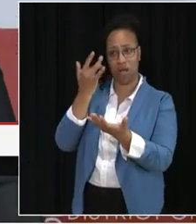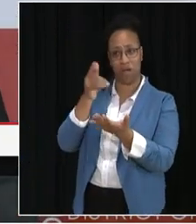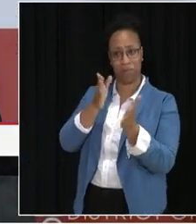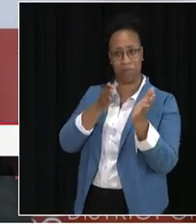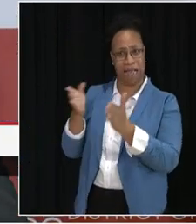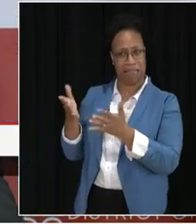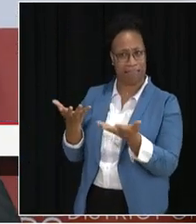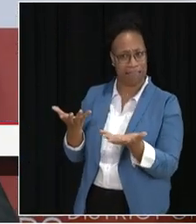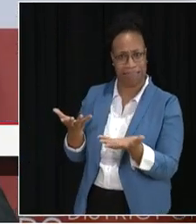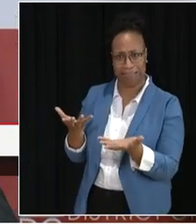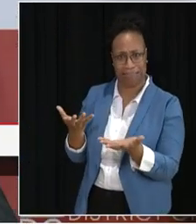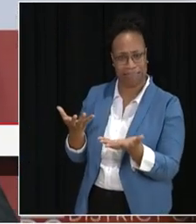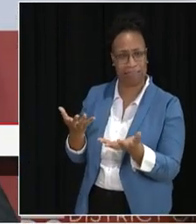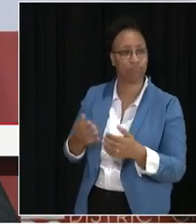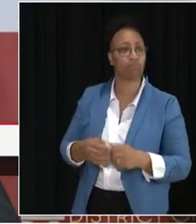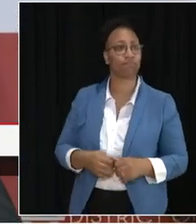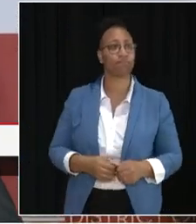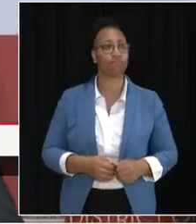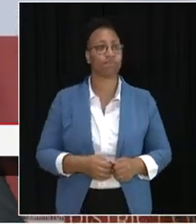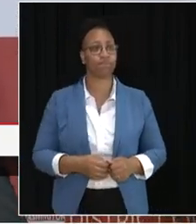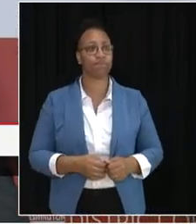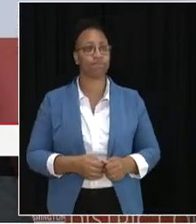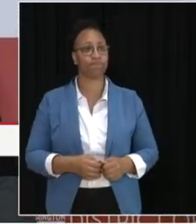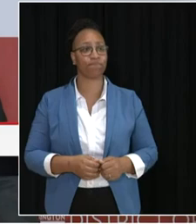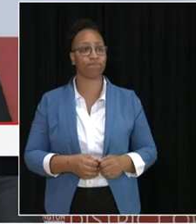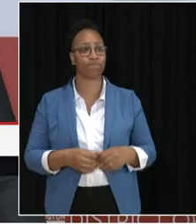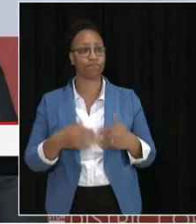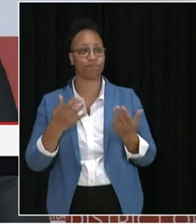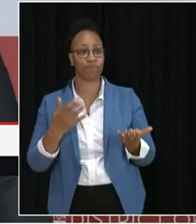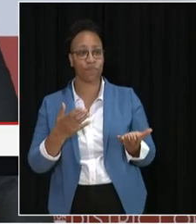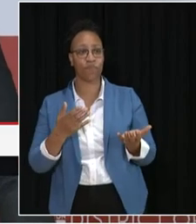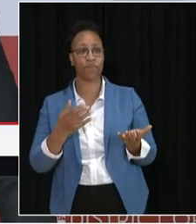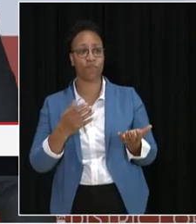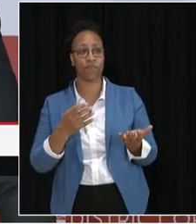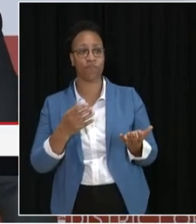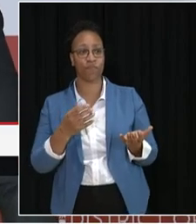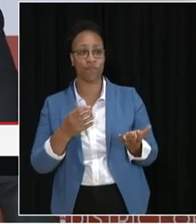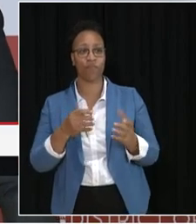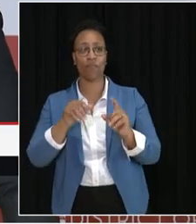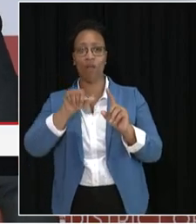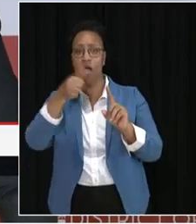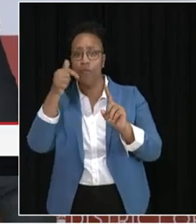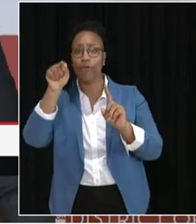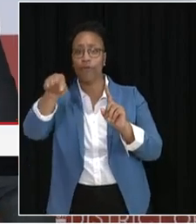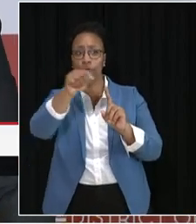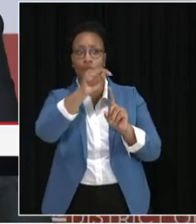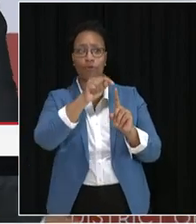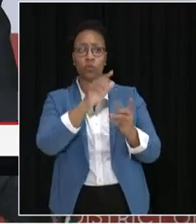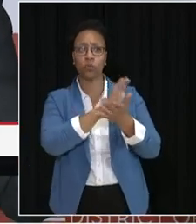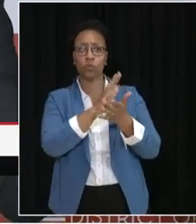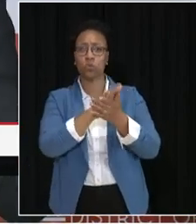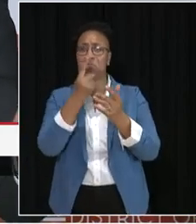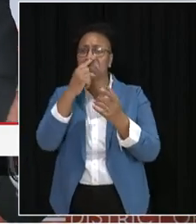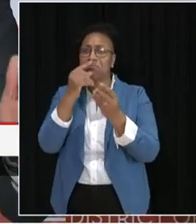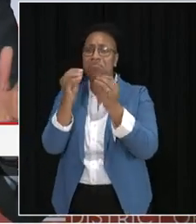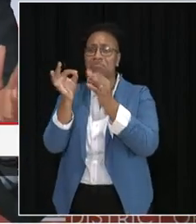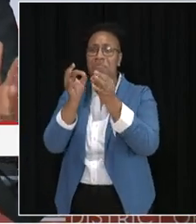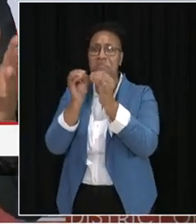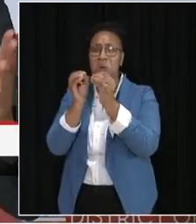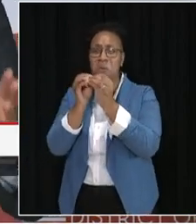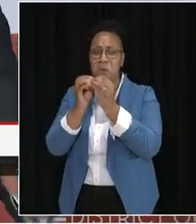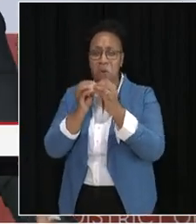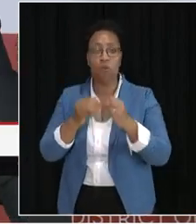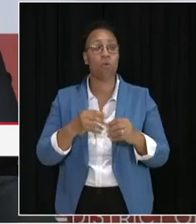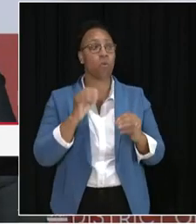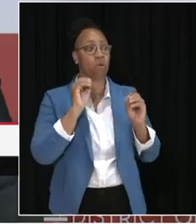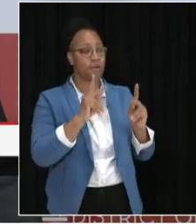the MacArthur High School, the Fox Hall campus, and just going forward where we are there? Yeah, so you know, one could argue that this